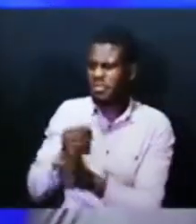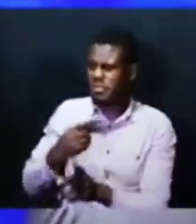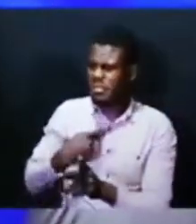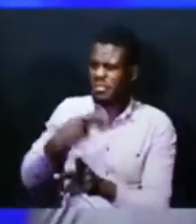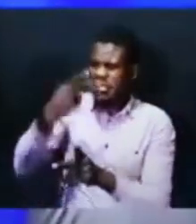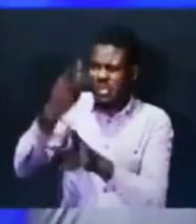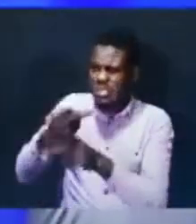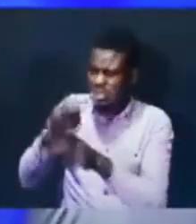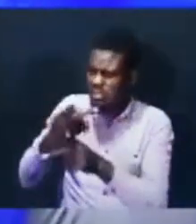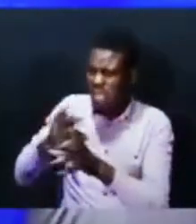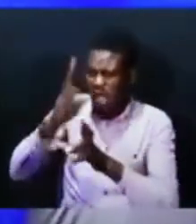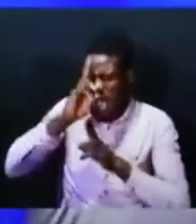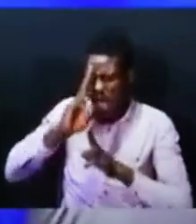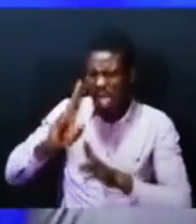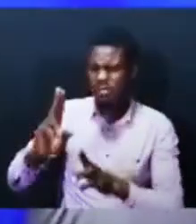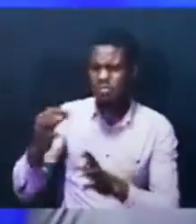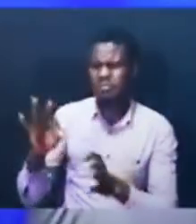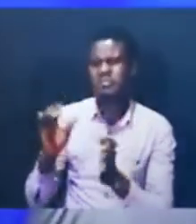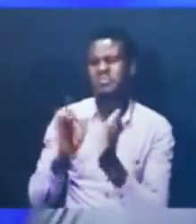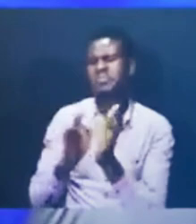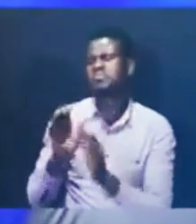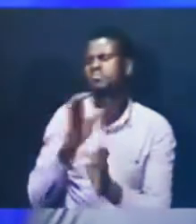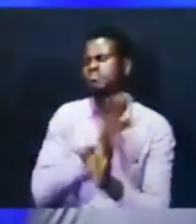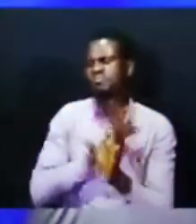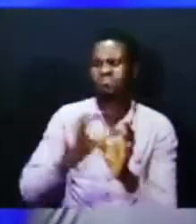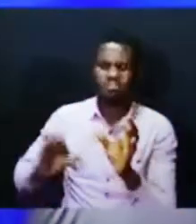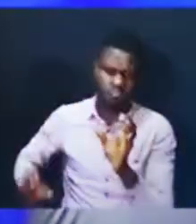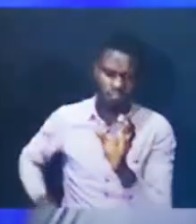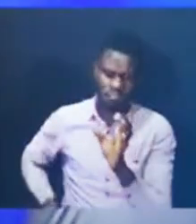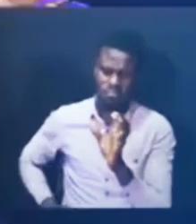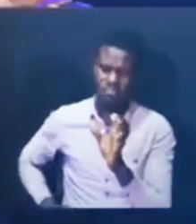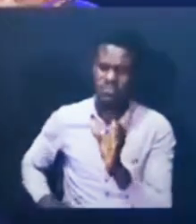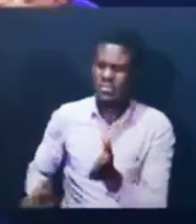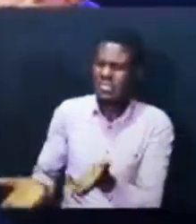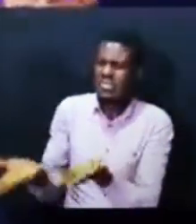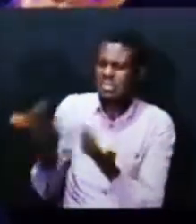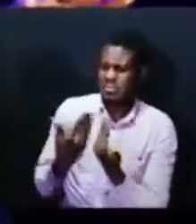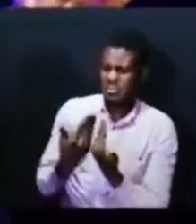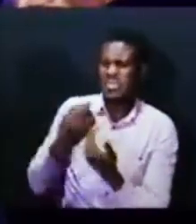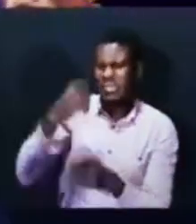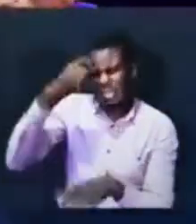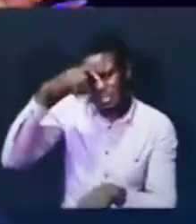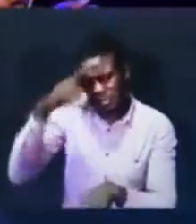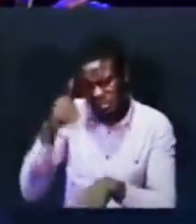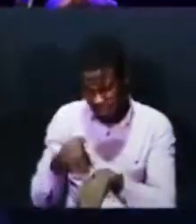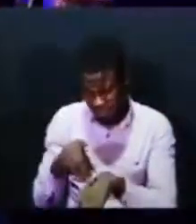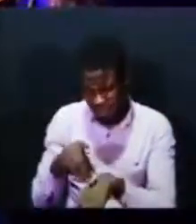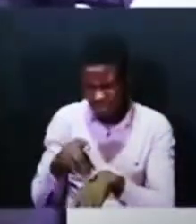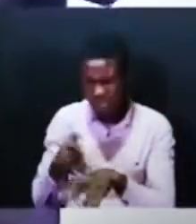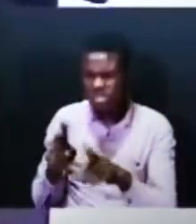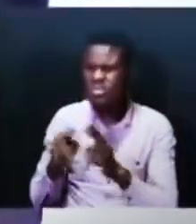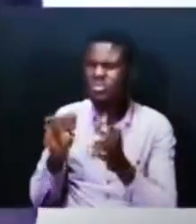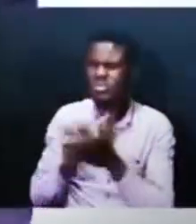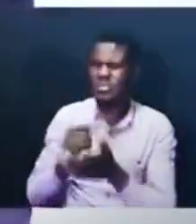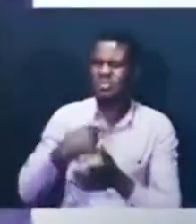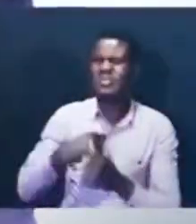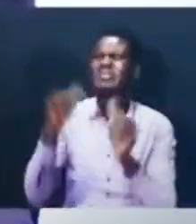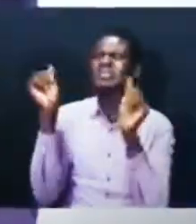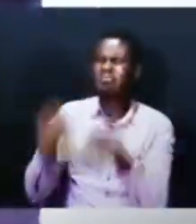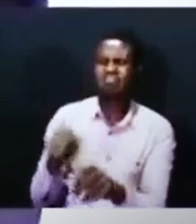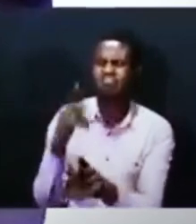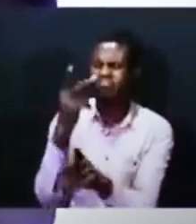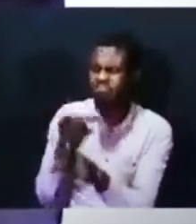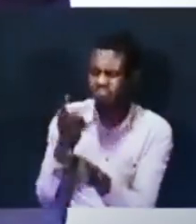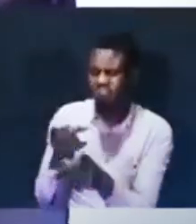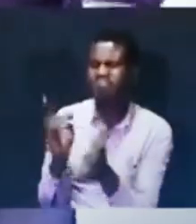honor. Let me preserve his honor. Give me that wisdom to be able to preserve